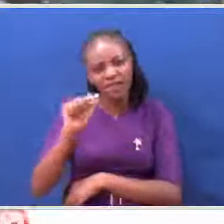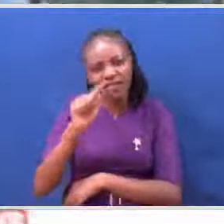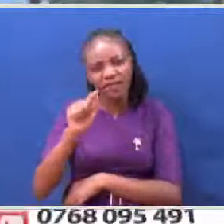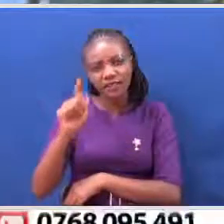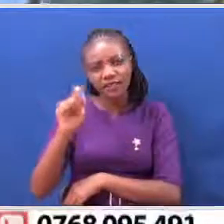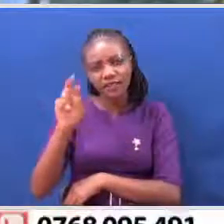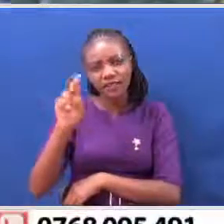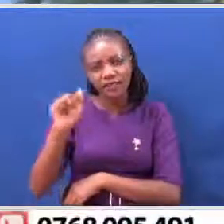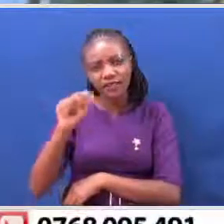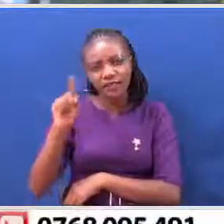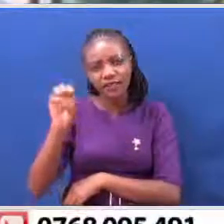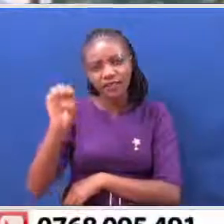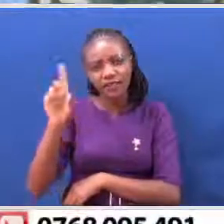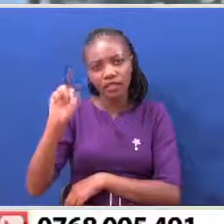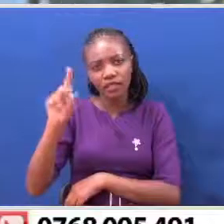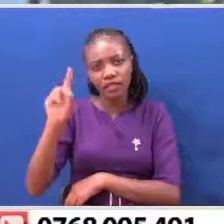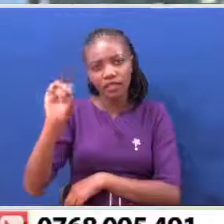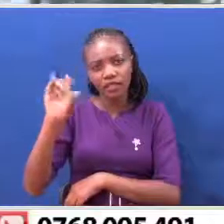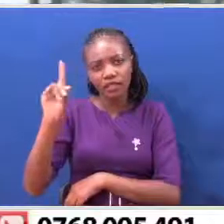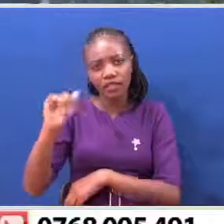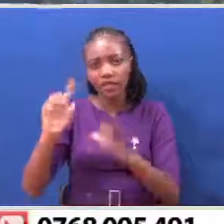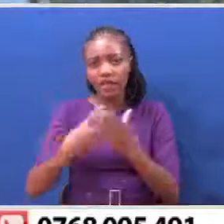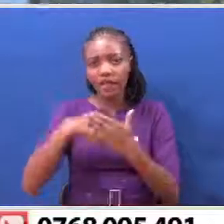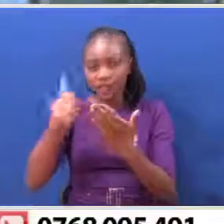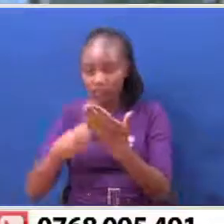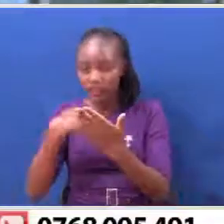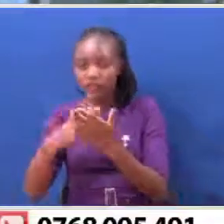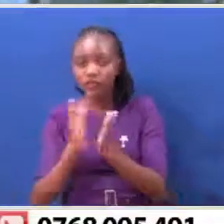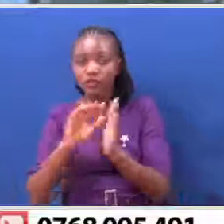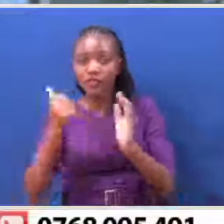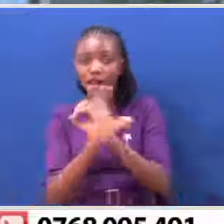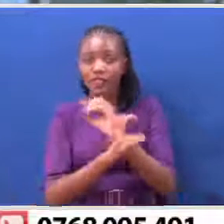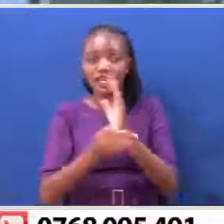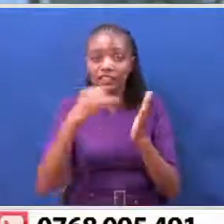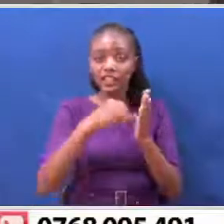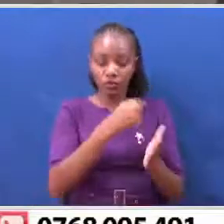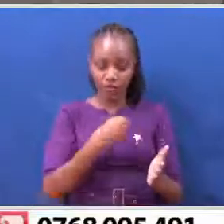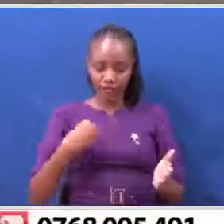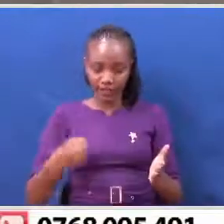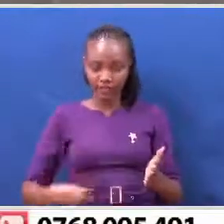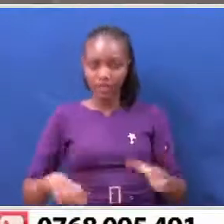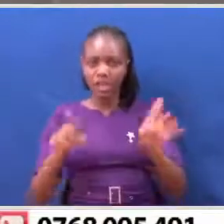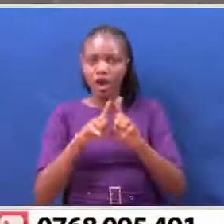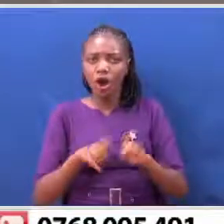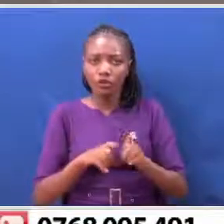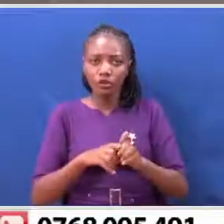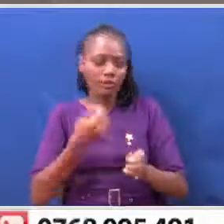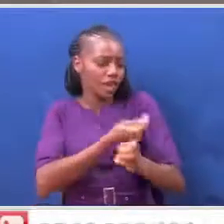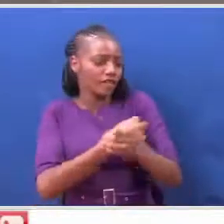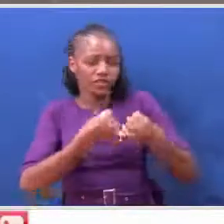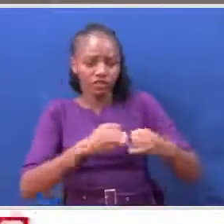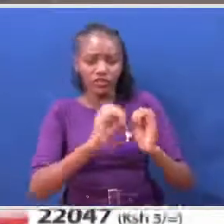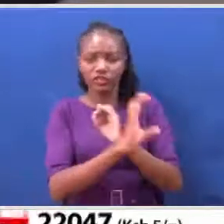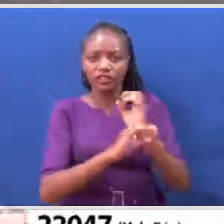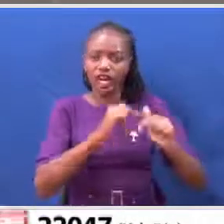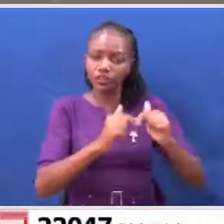closed to that particular space only. We are in discussions with other countries, including China. Vaccine trials in the country are currently